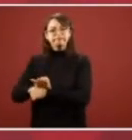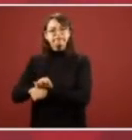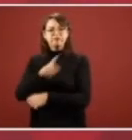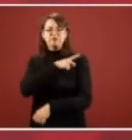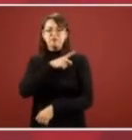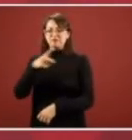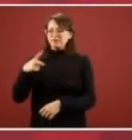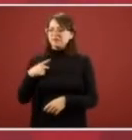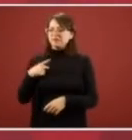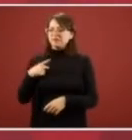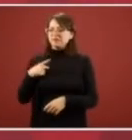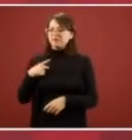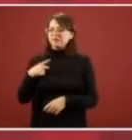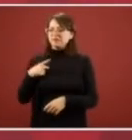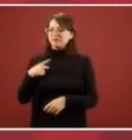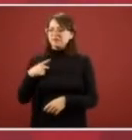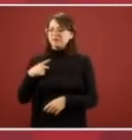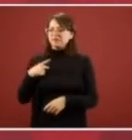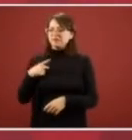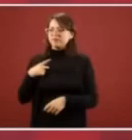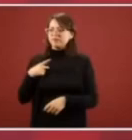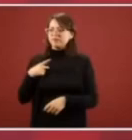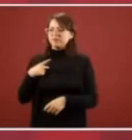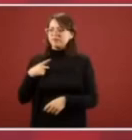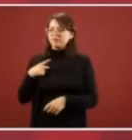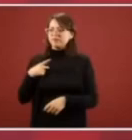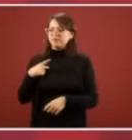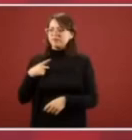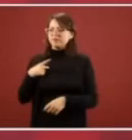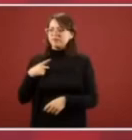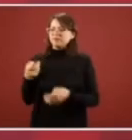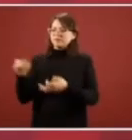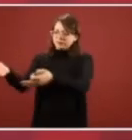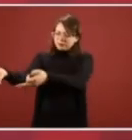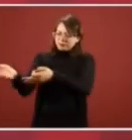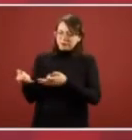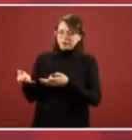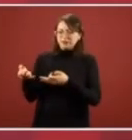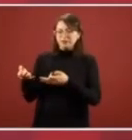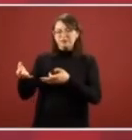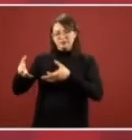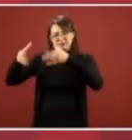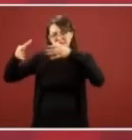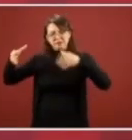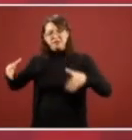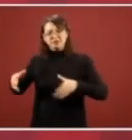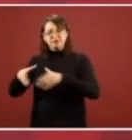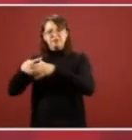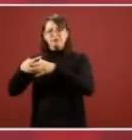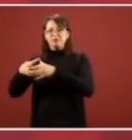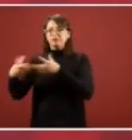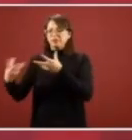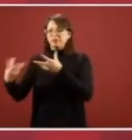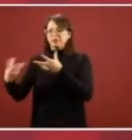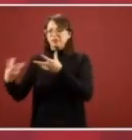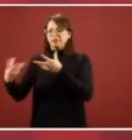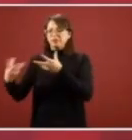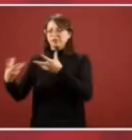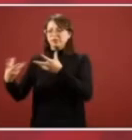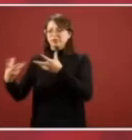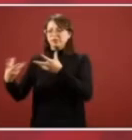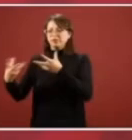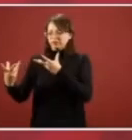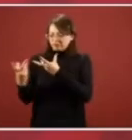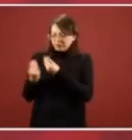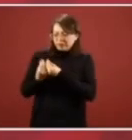Atraer a los jóvenes. And to gather up our youth. Hacia nosotros. To